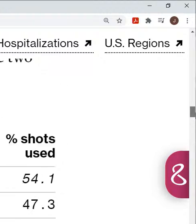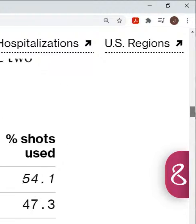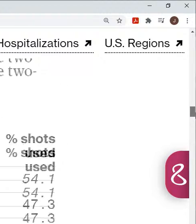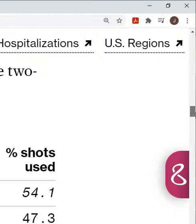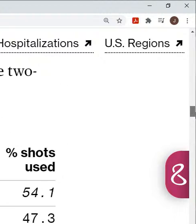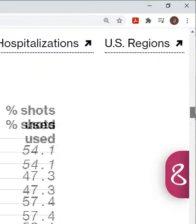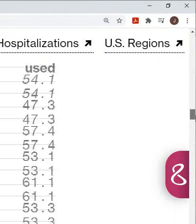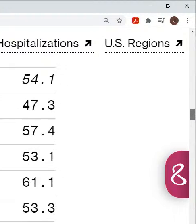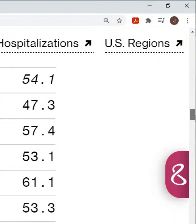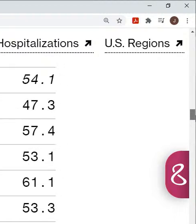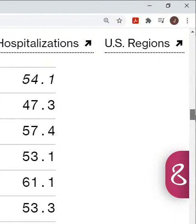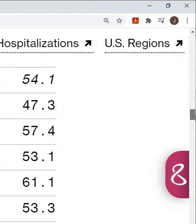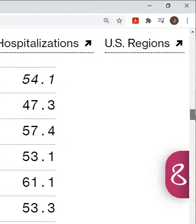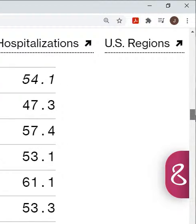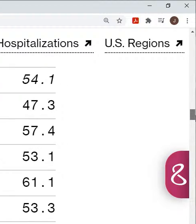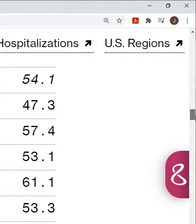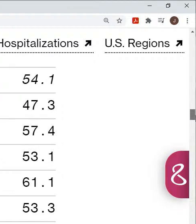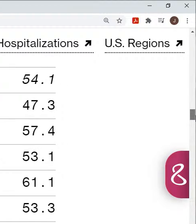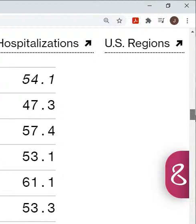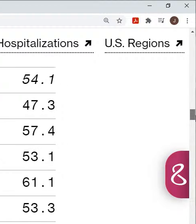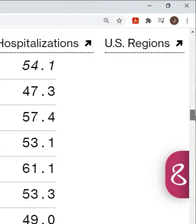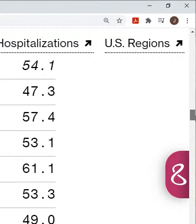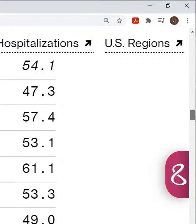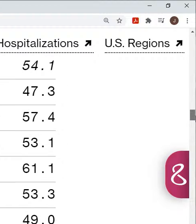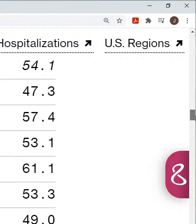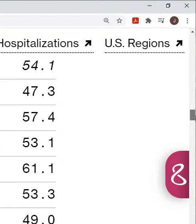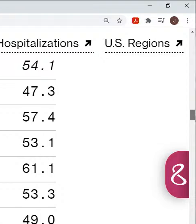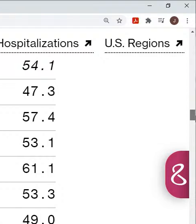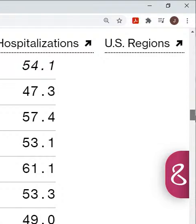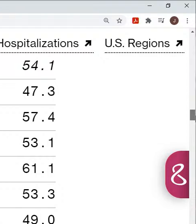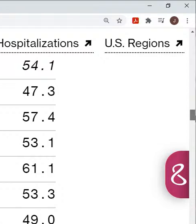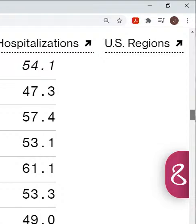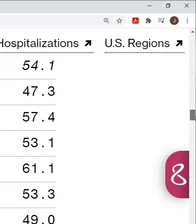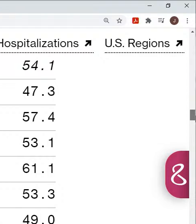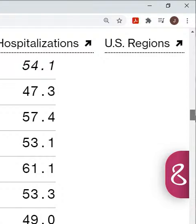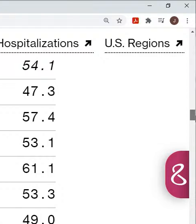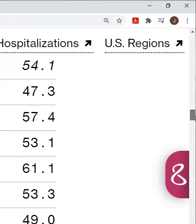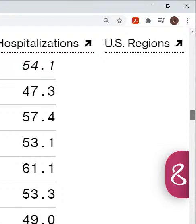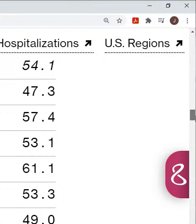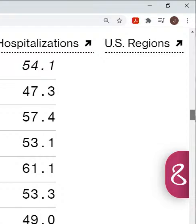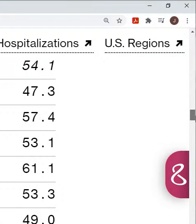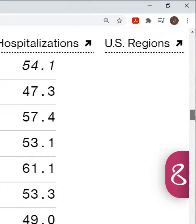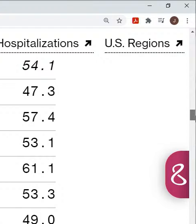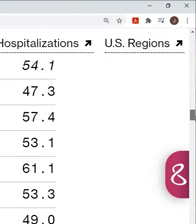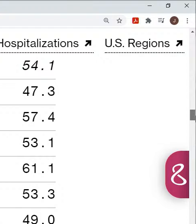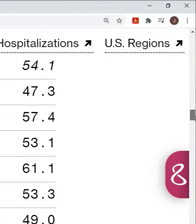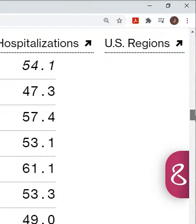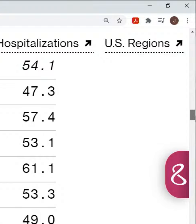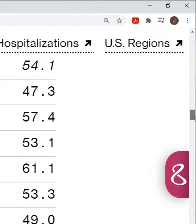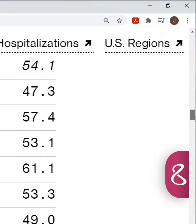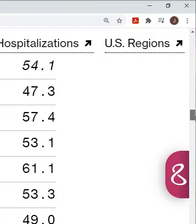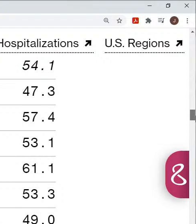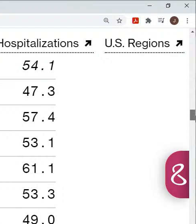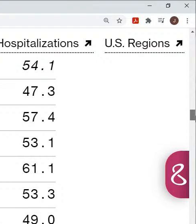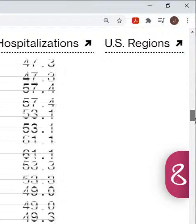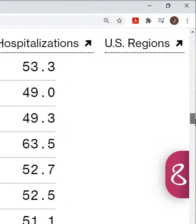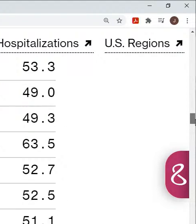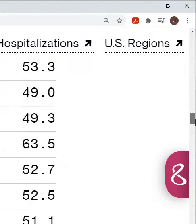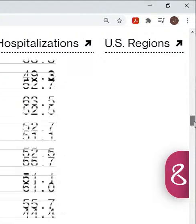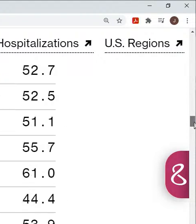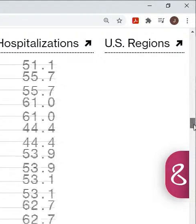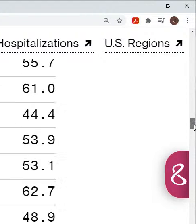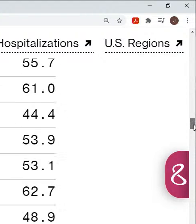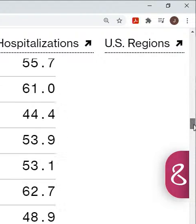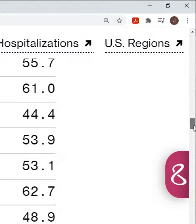us. Maybe we're 49th. Yes, we're 49th. Rhode Island is number 50. We're number 49 in